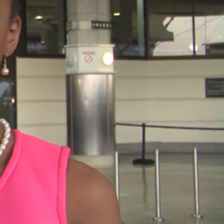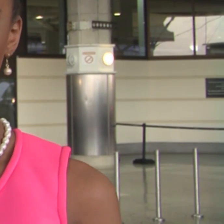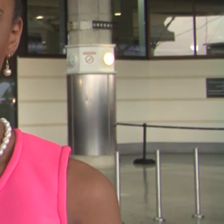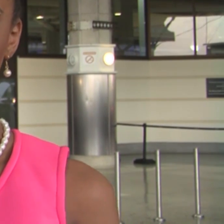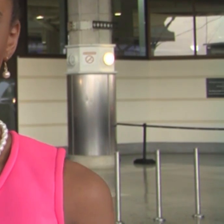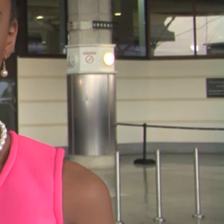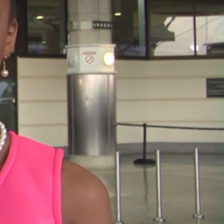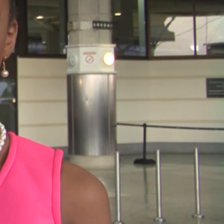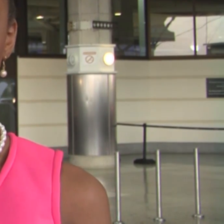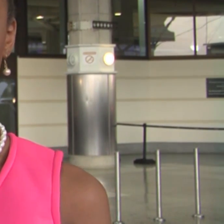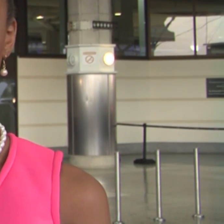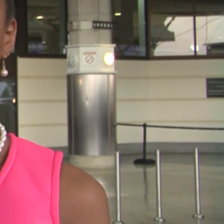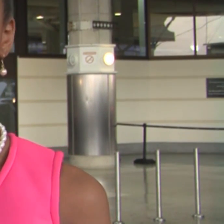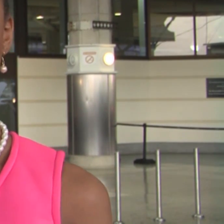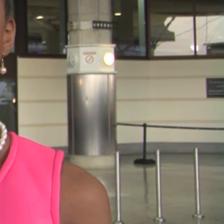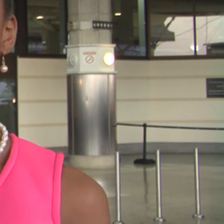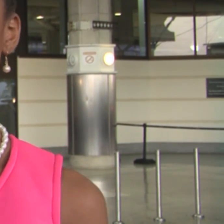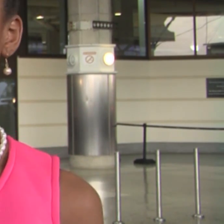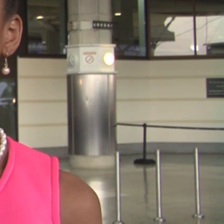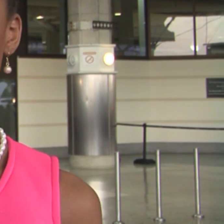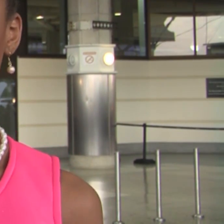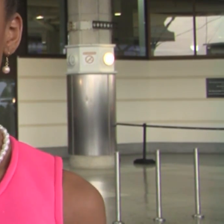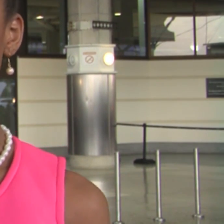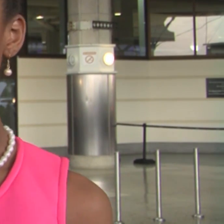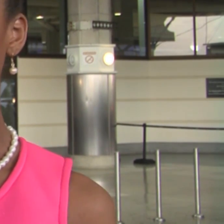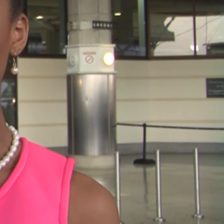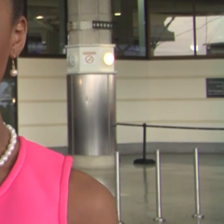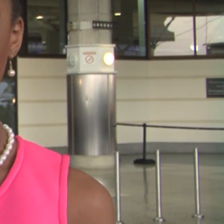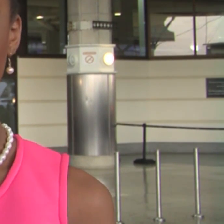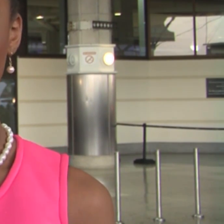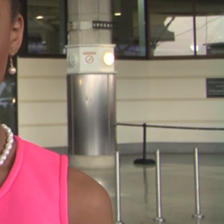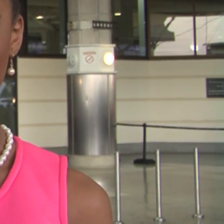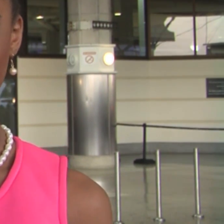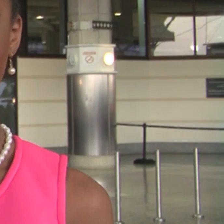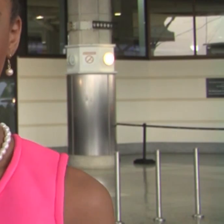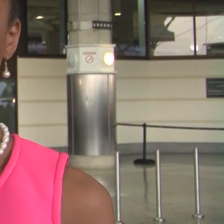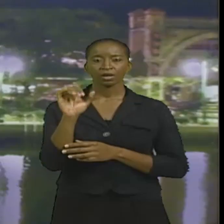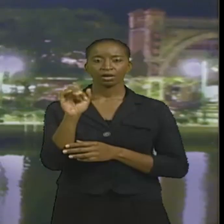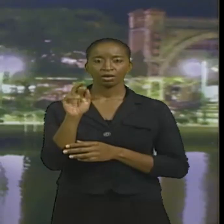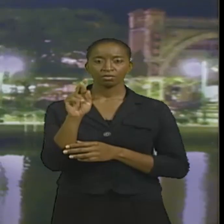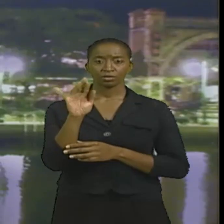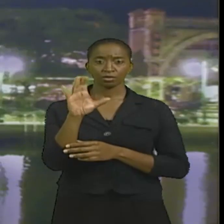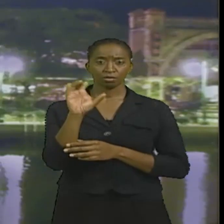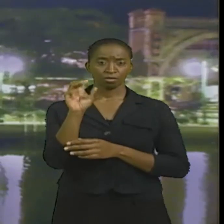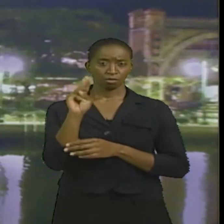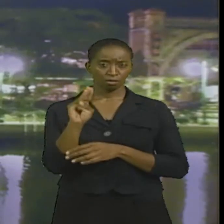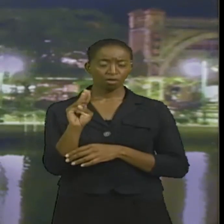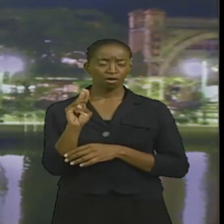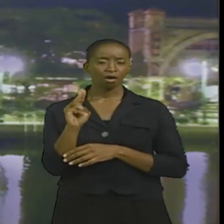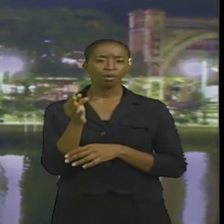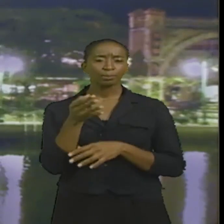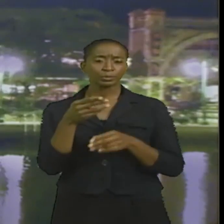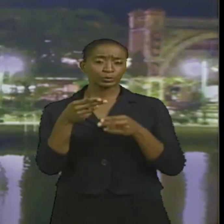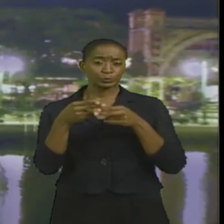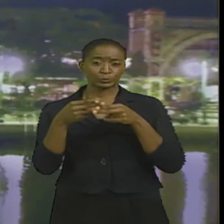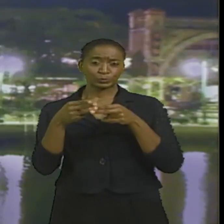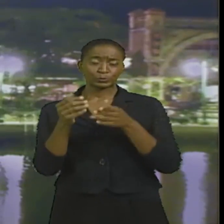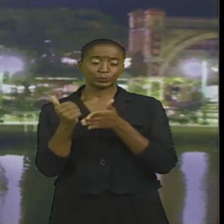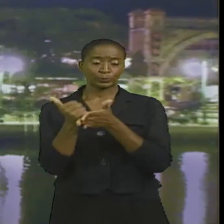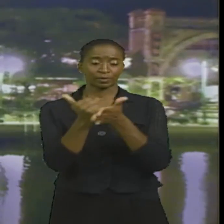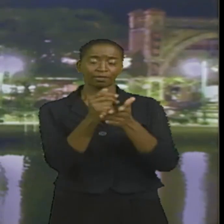represent Barbados on the international stage and become one of Barbados' greatest gems. CARICOM is poised to create a new